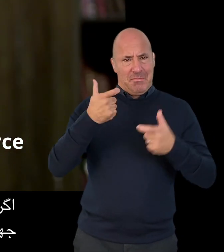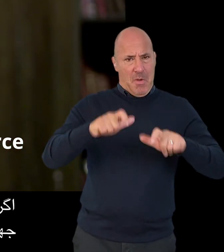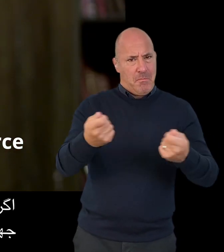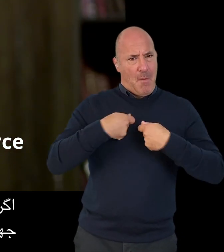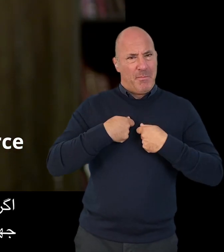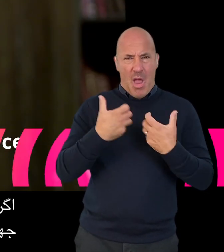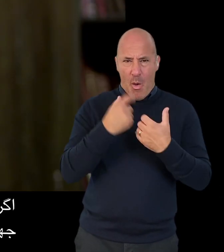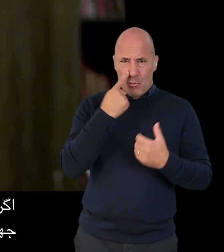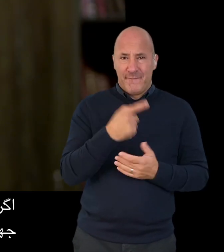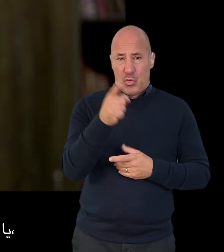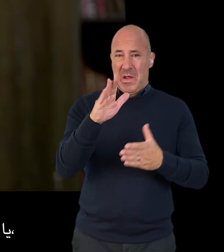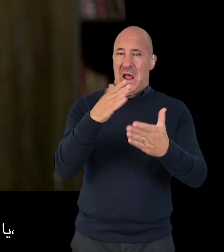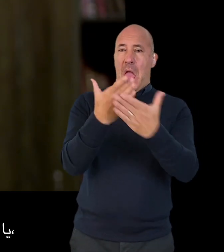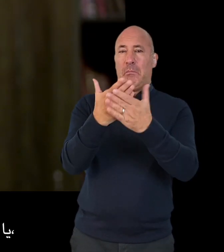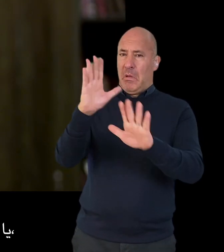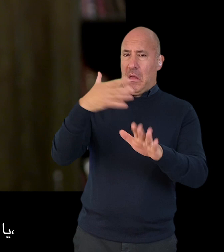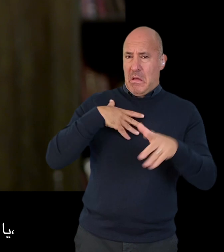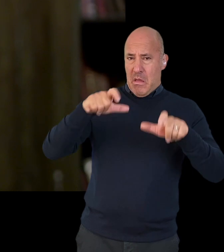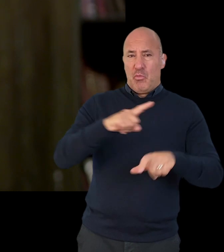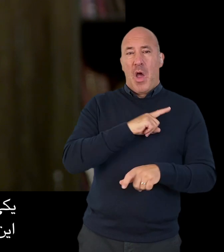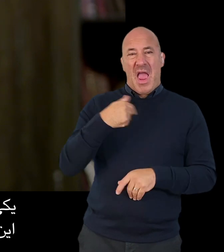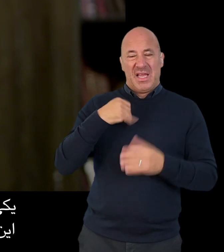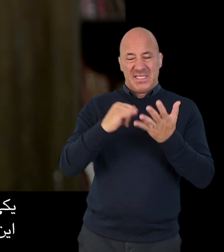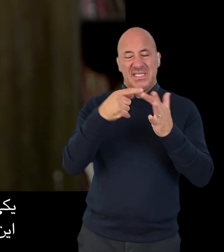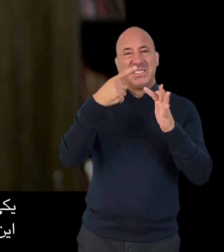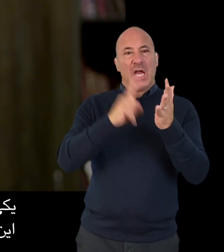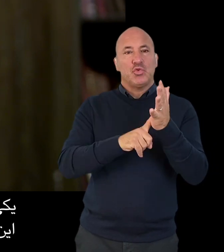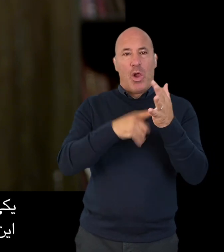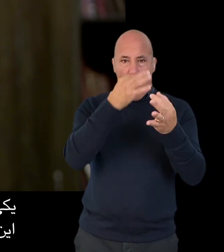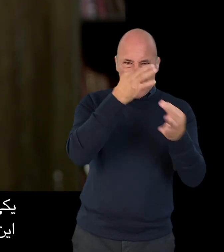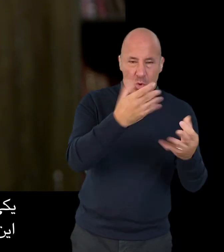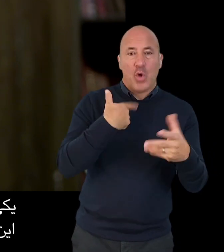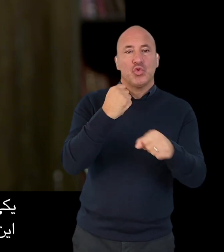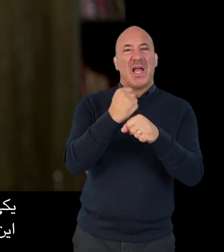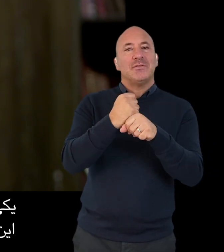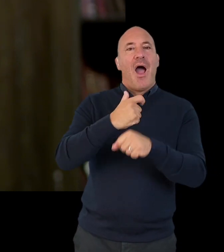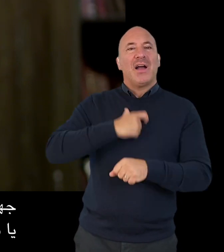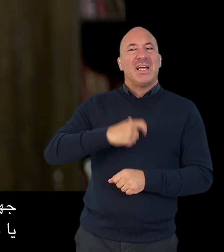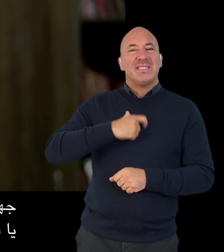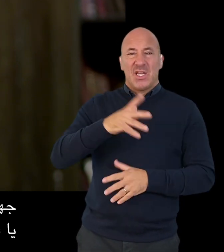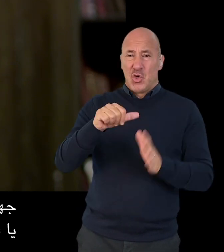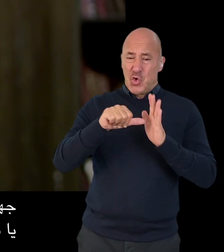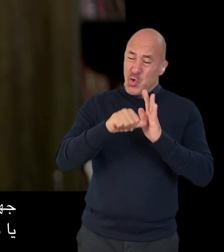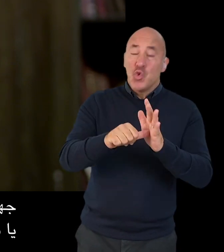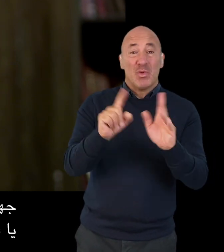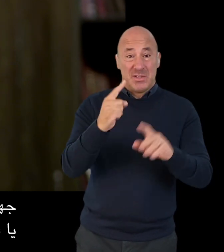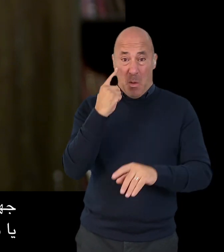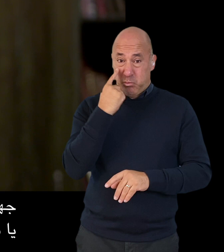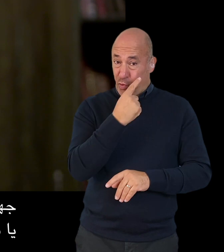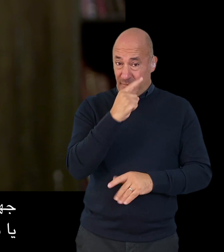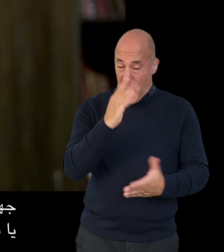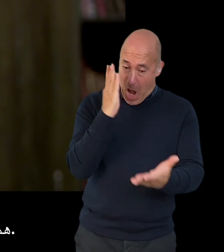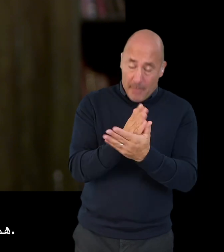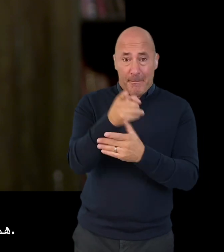on the basis of your sexual orientation or gender identity, then one of the most difficult things will be proving that your sexual orientation or